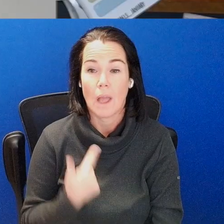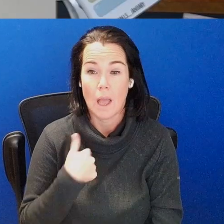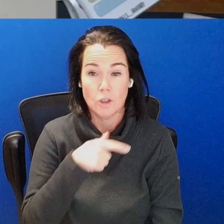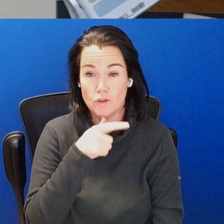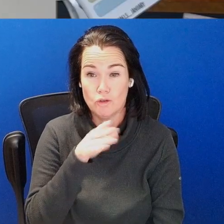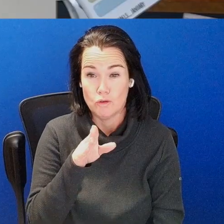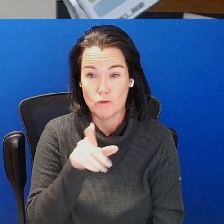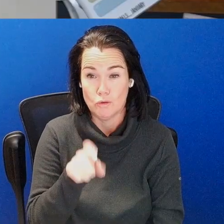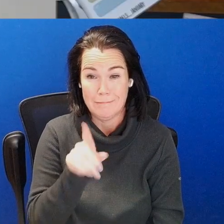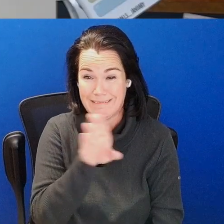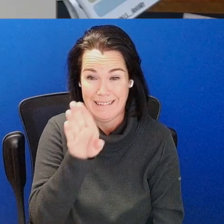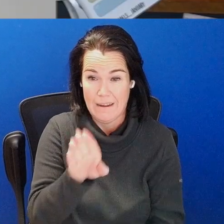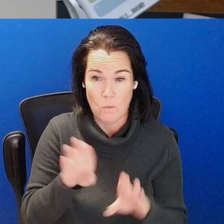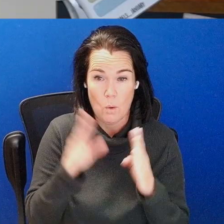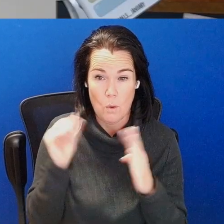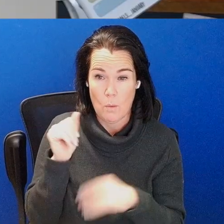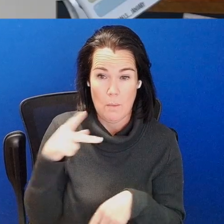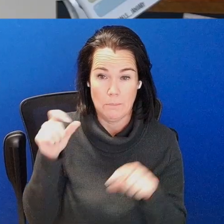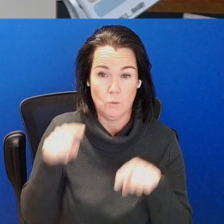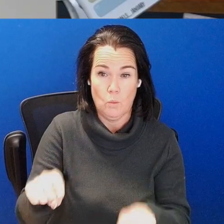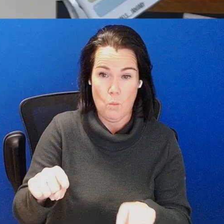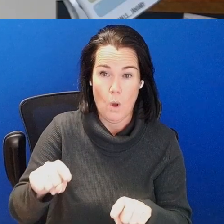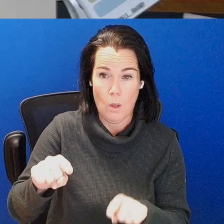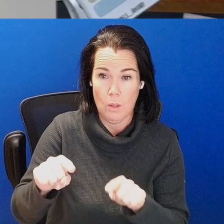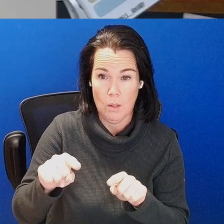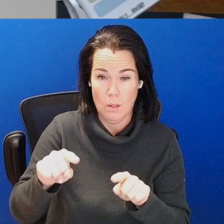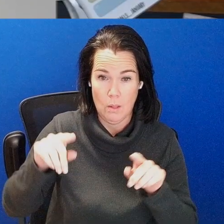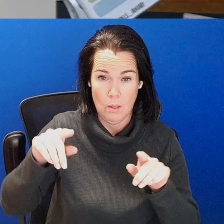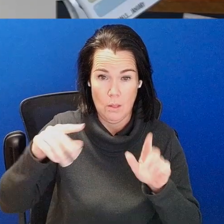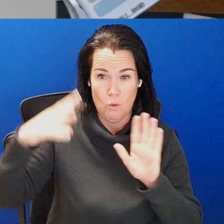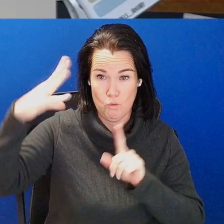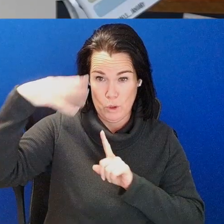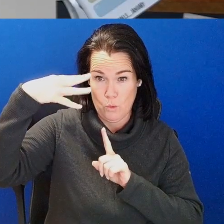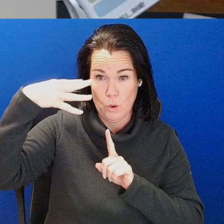I should never open up any apps while I'm doing this, just because